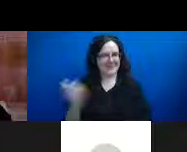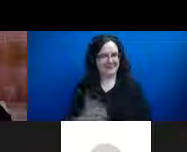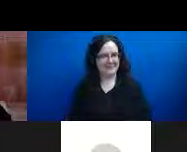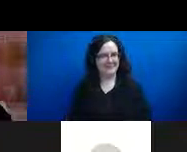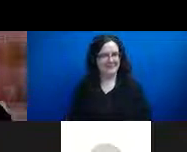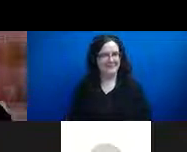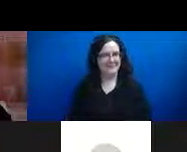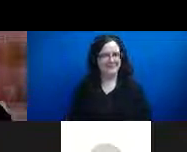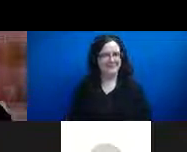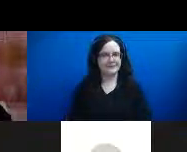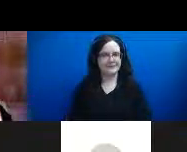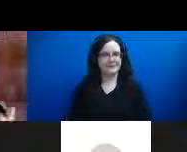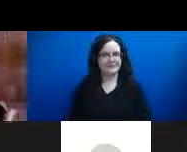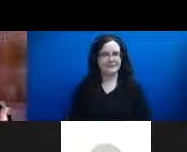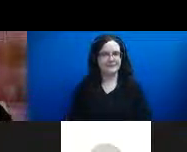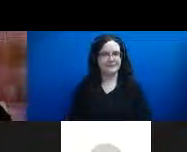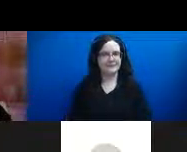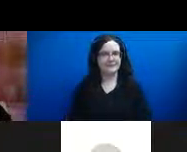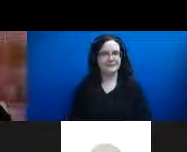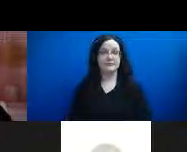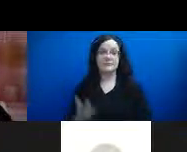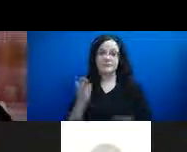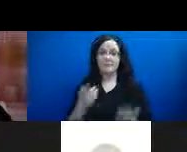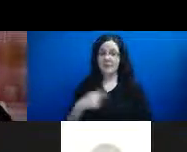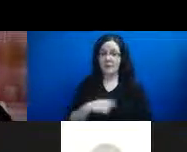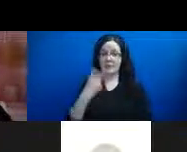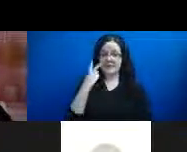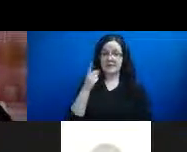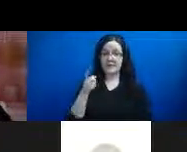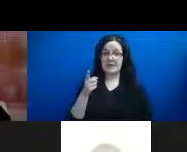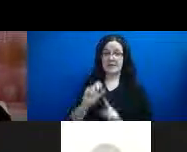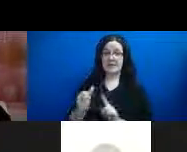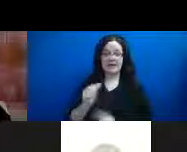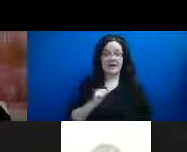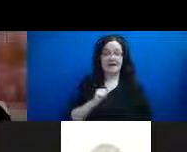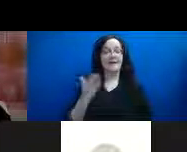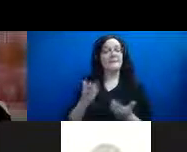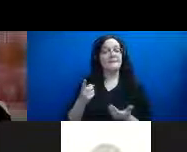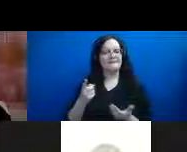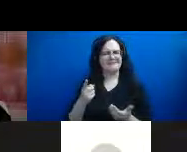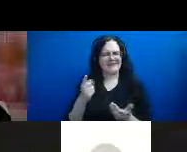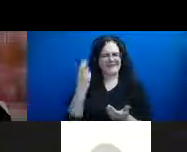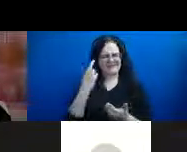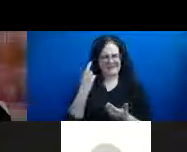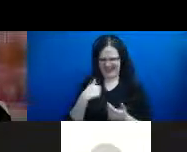And so we might see this ourselves. You may find yourself picking up your phone reflexively.